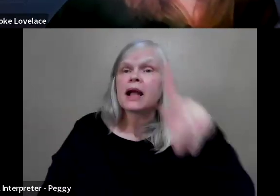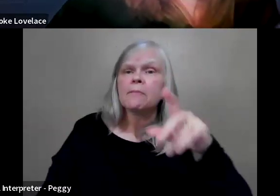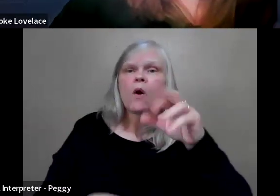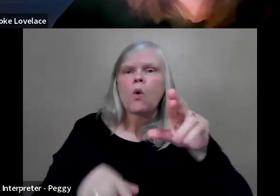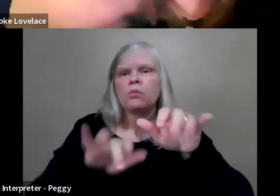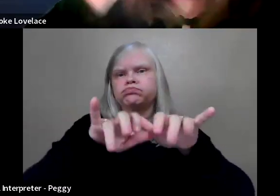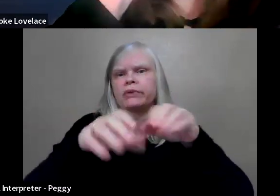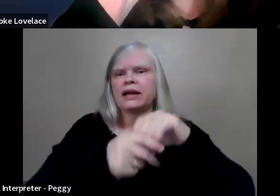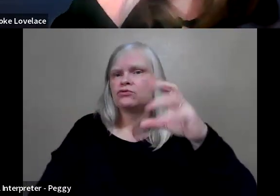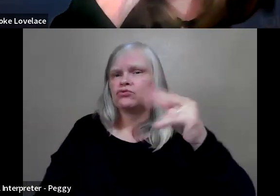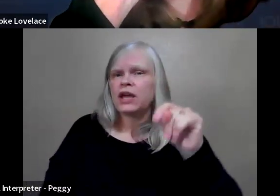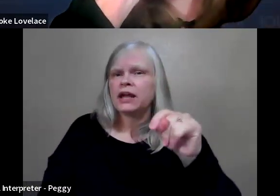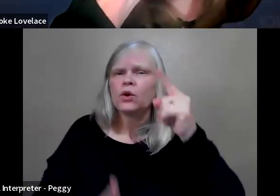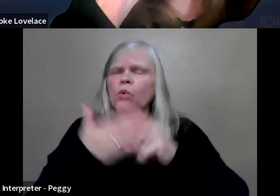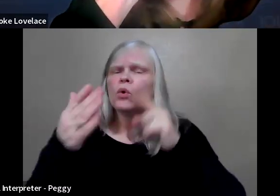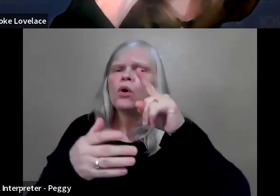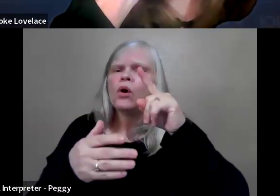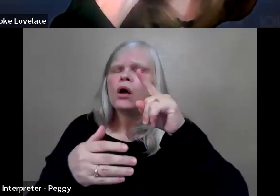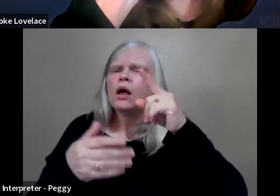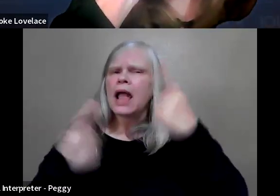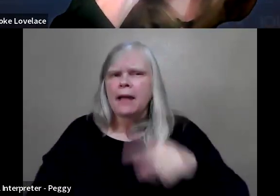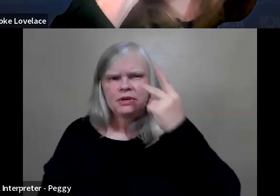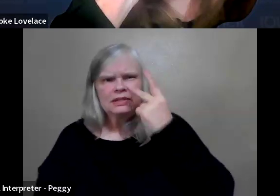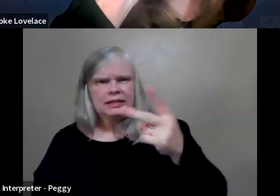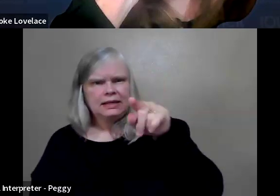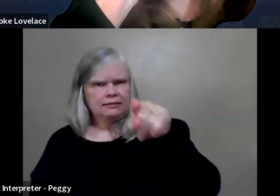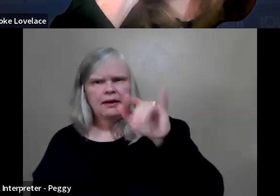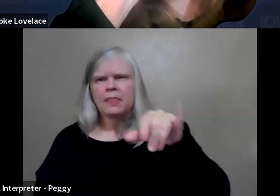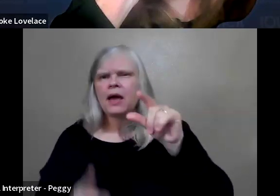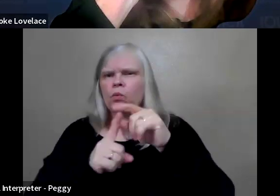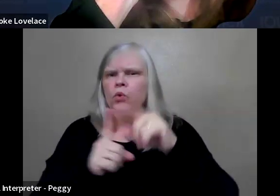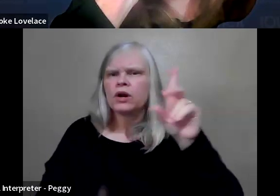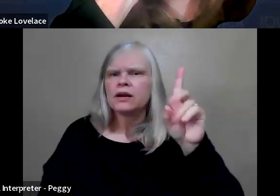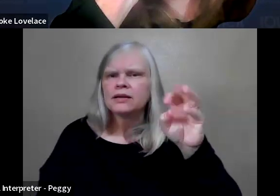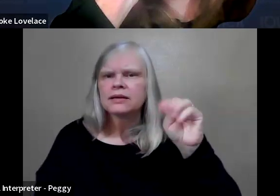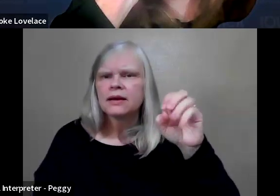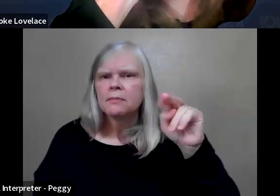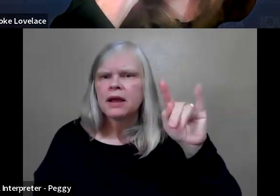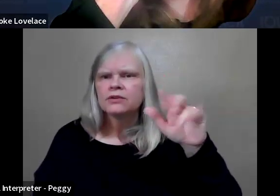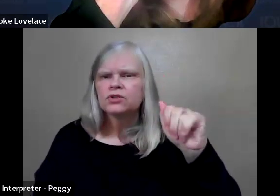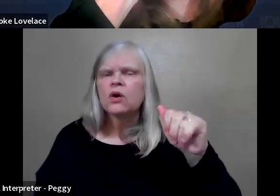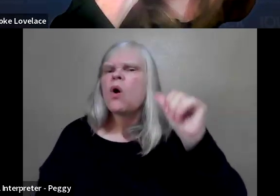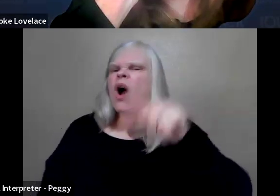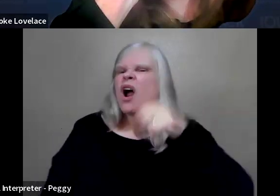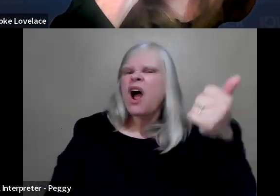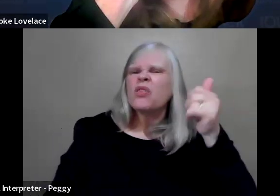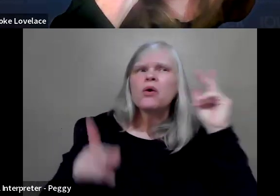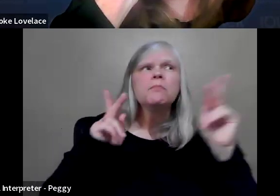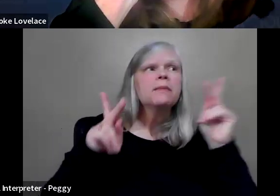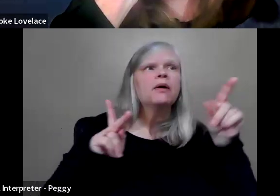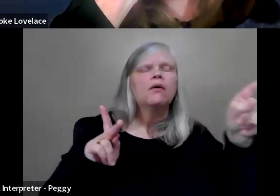when you think about dementia? Or maybe, what do you know others in the community associate with the word